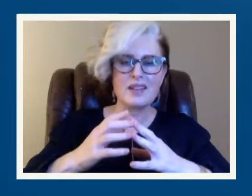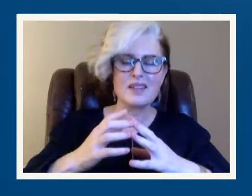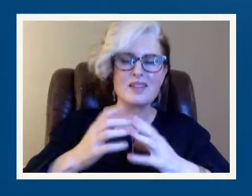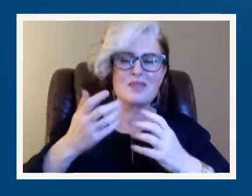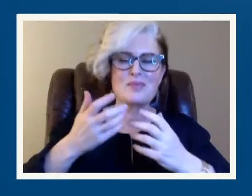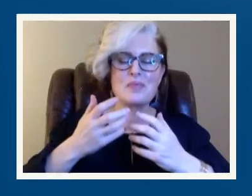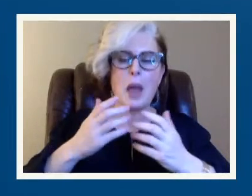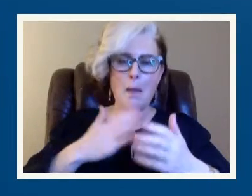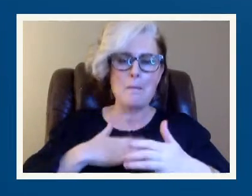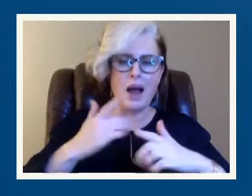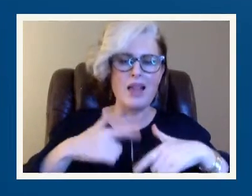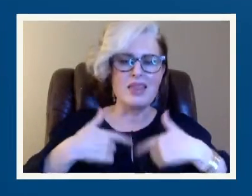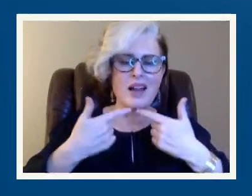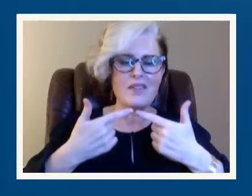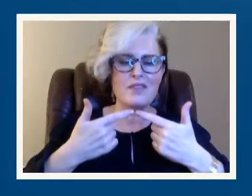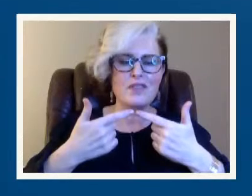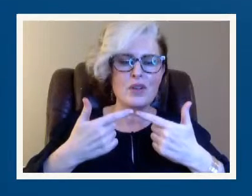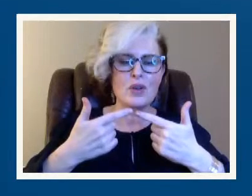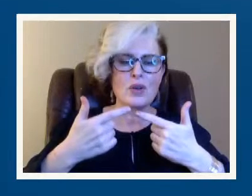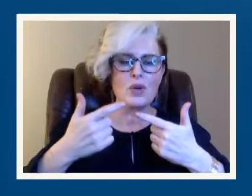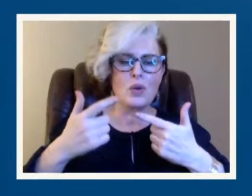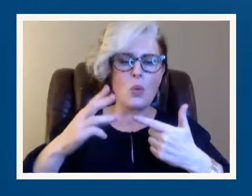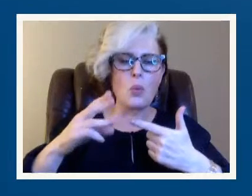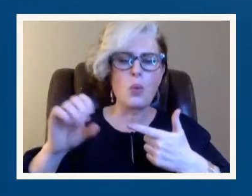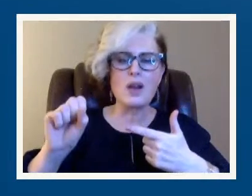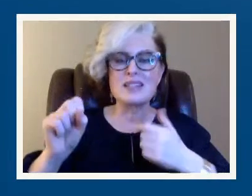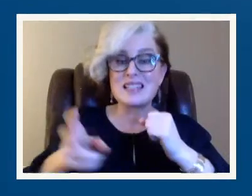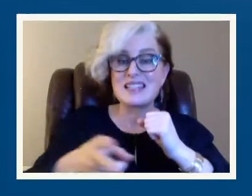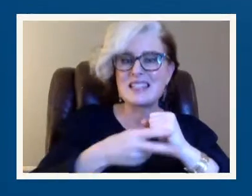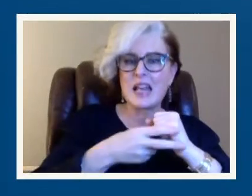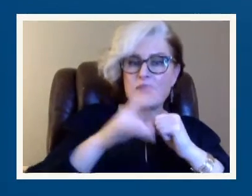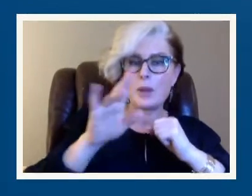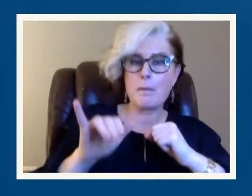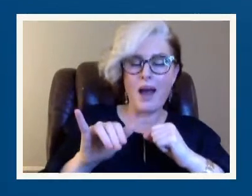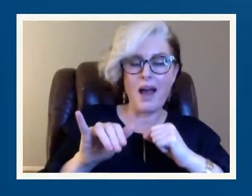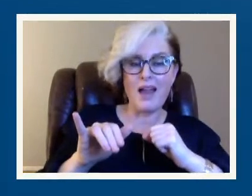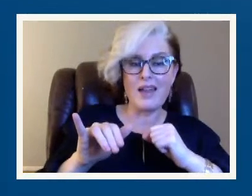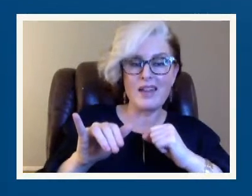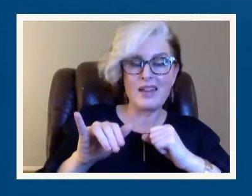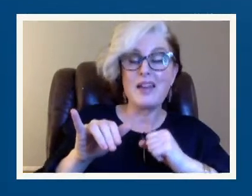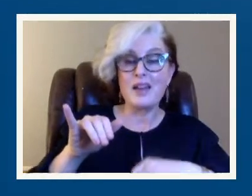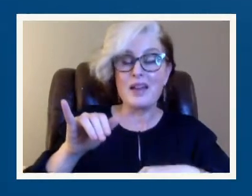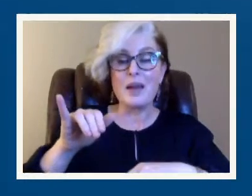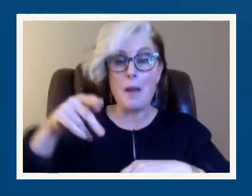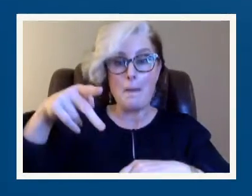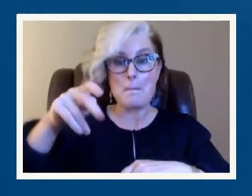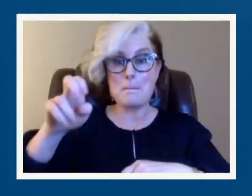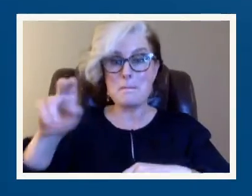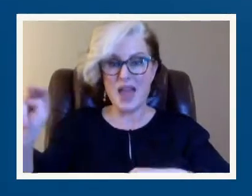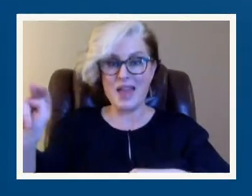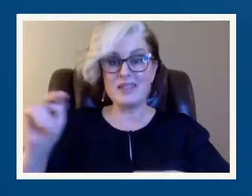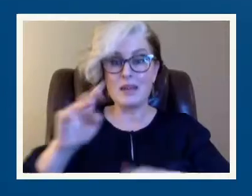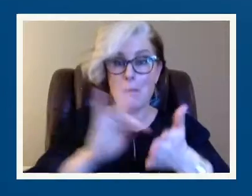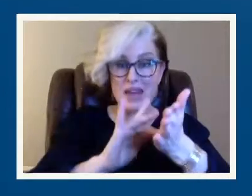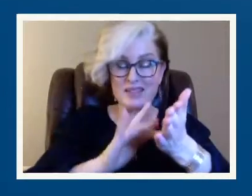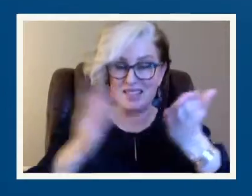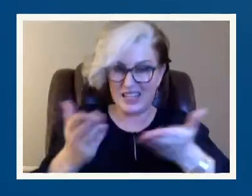my life was saved by Penn Medicine right here in Philadelphia.